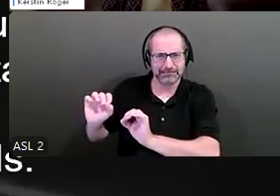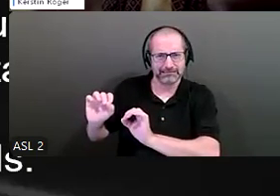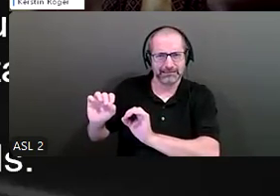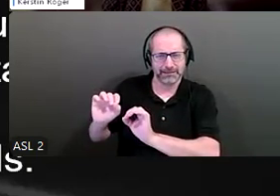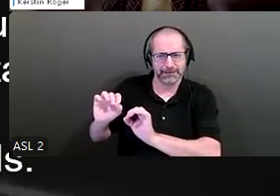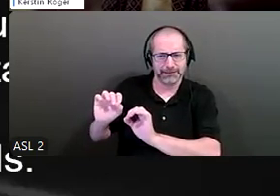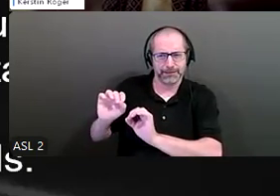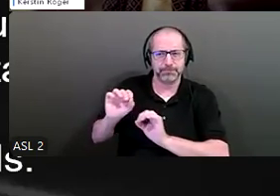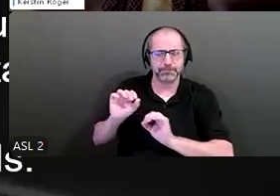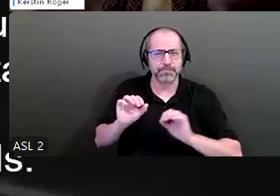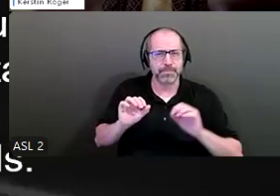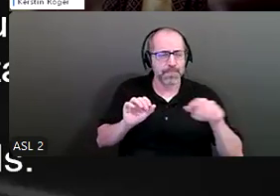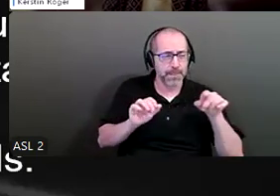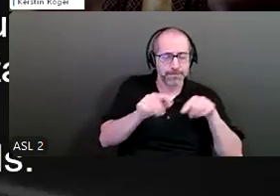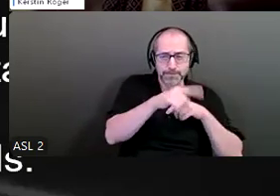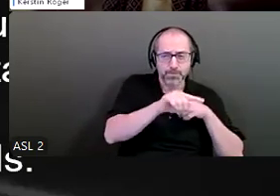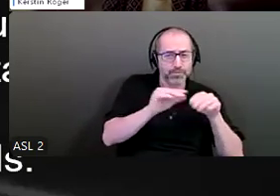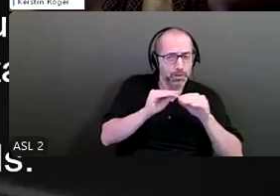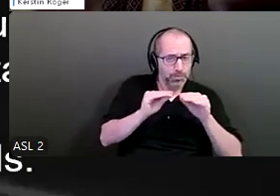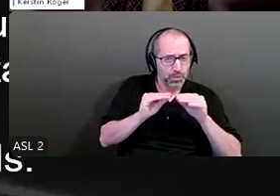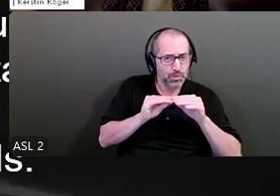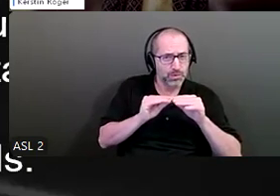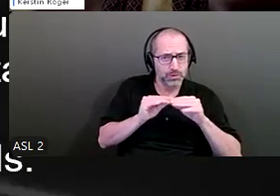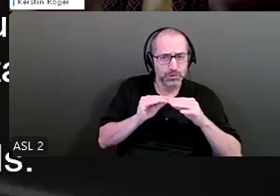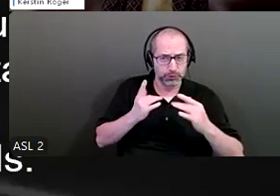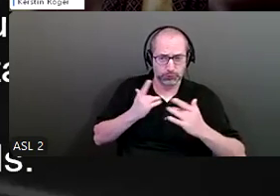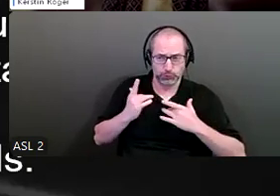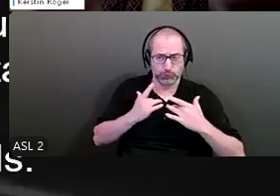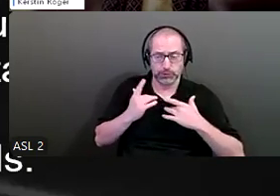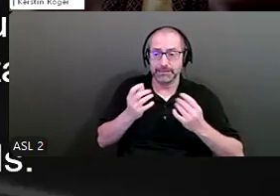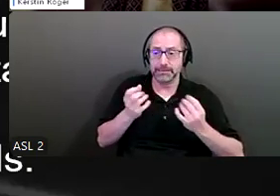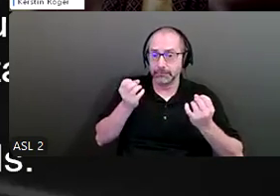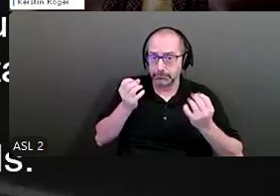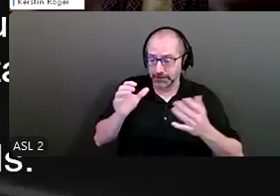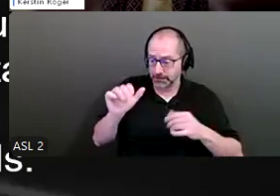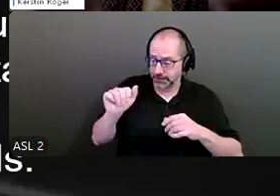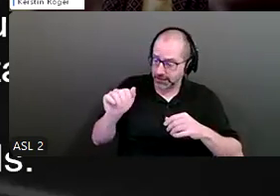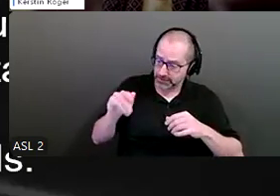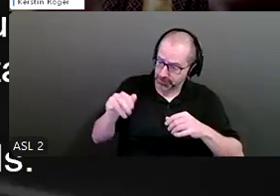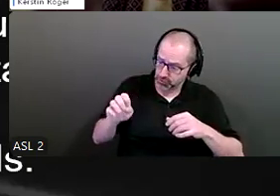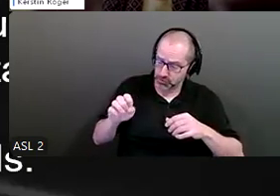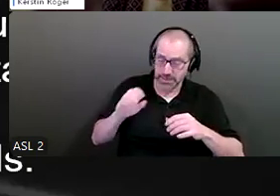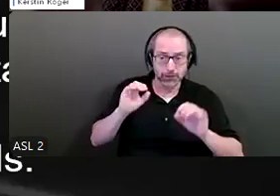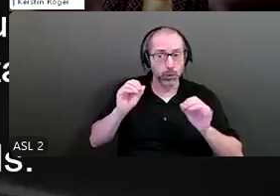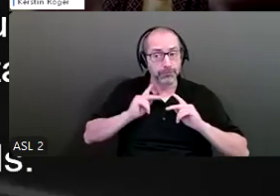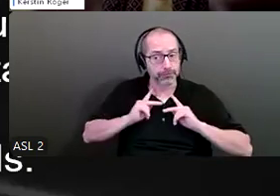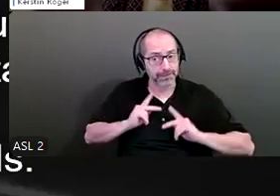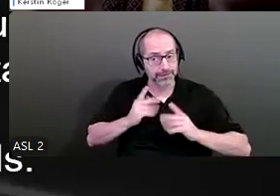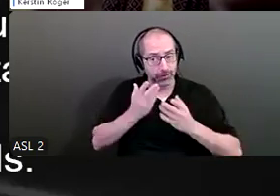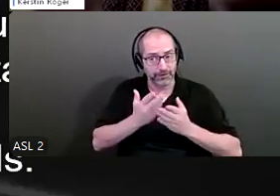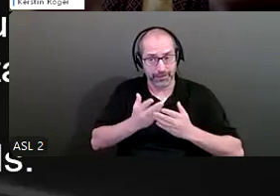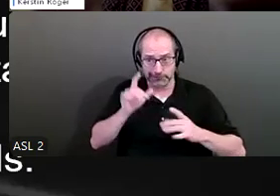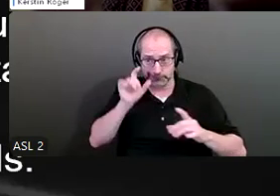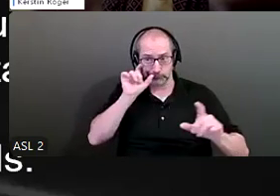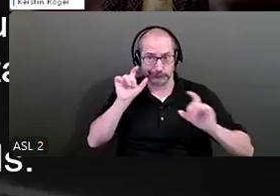they're also concerned because many forms of abuse don't leave physical evidence. So they believe they may